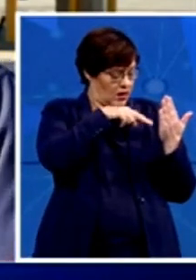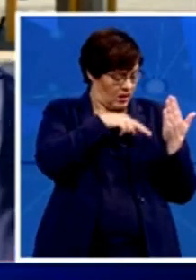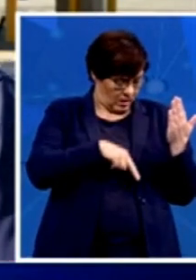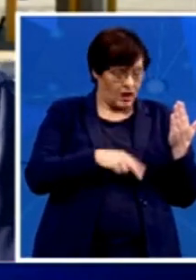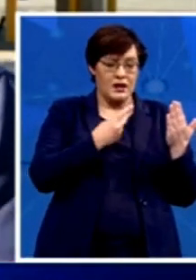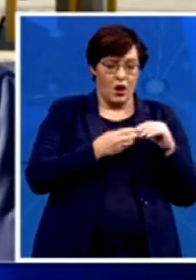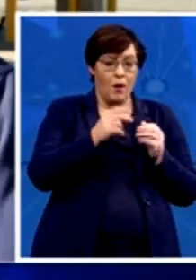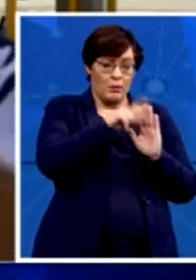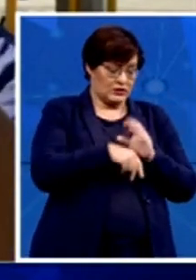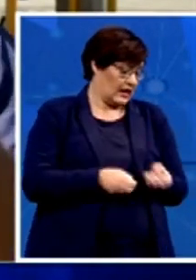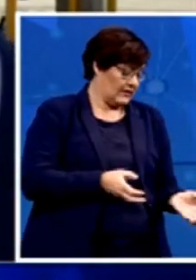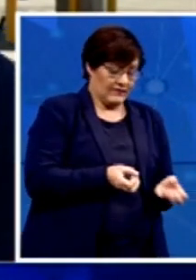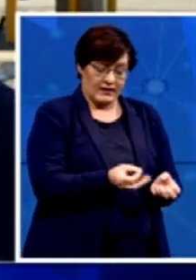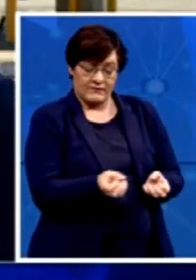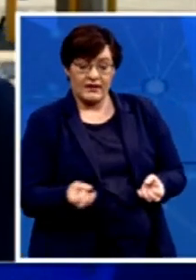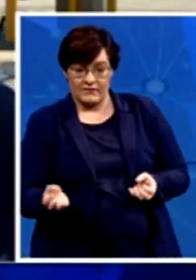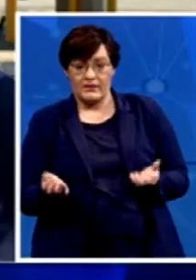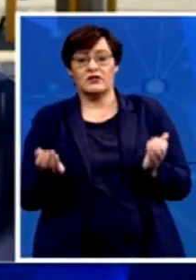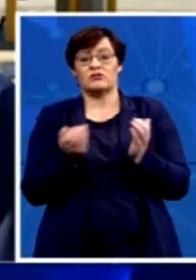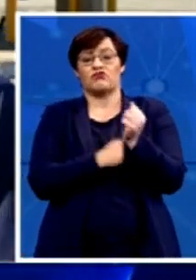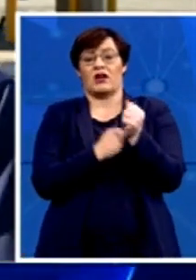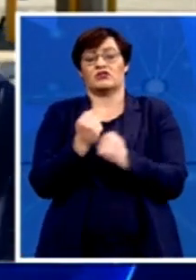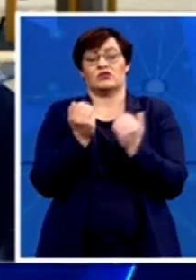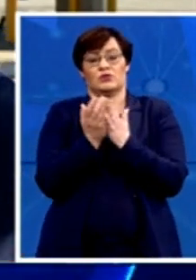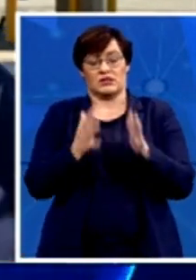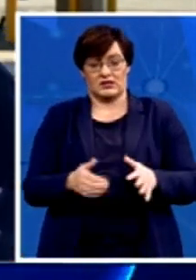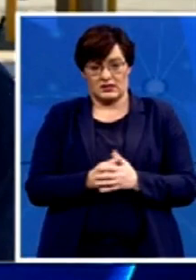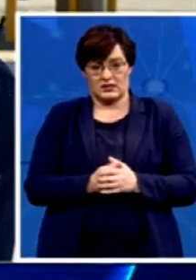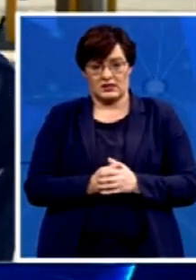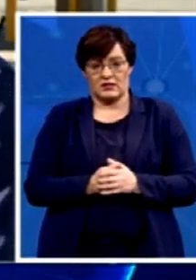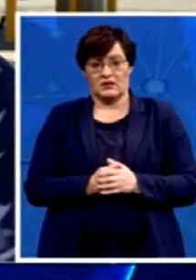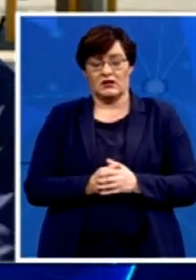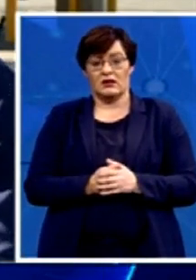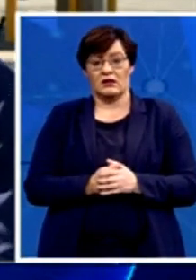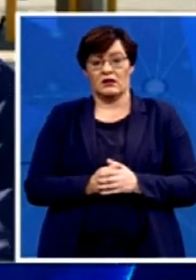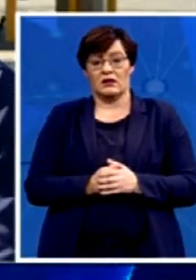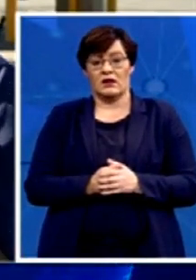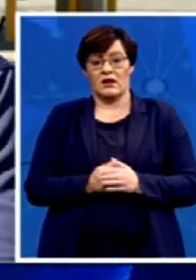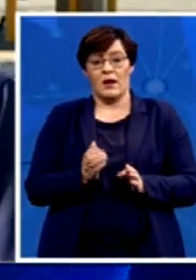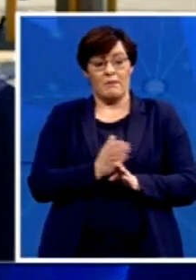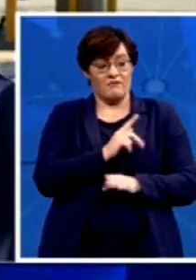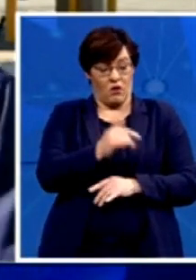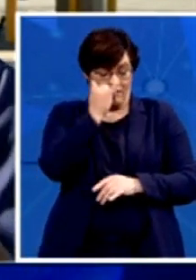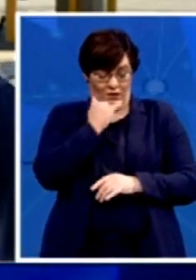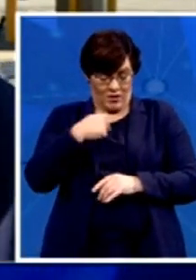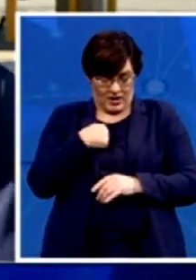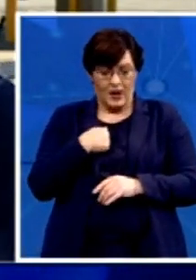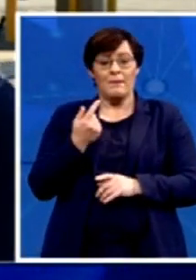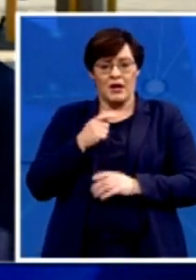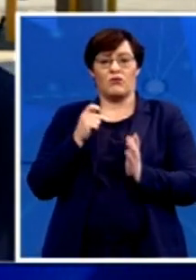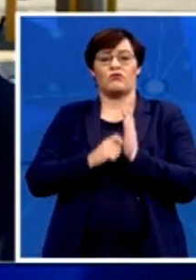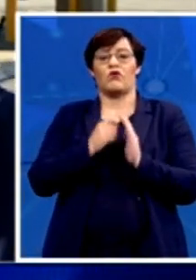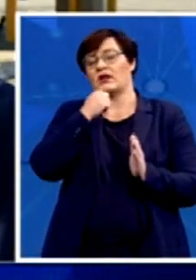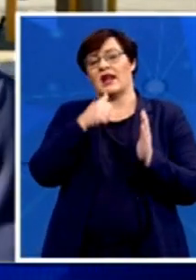student structures, right? And today, before you even gave me a call to come here, I wrote a letter of communication to the institutional